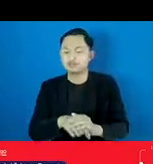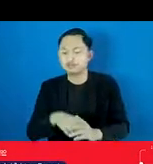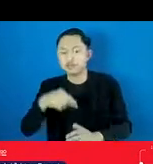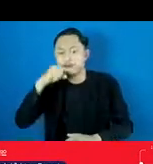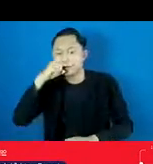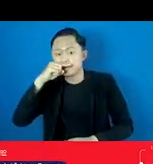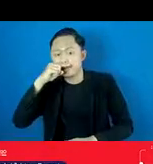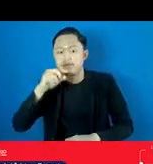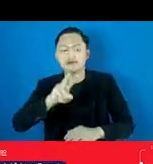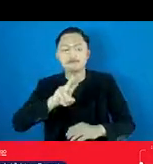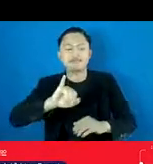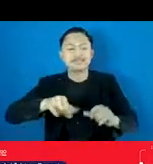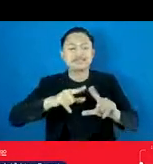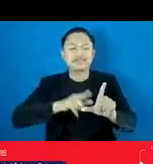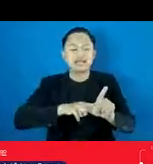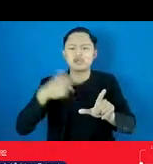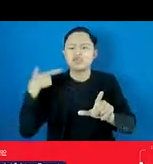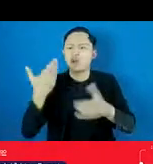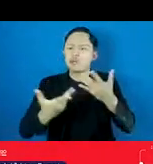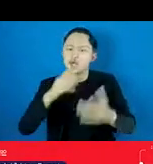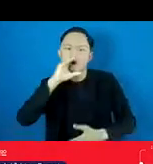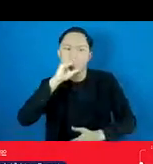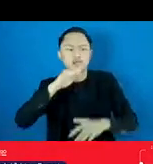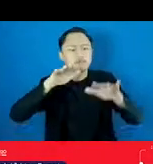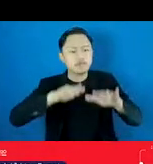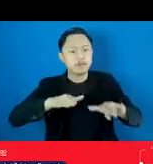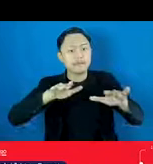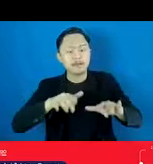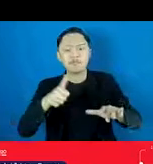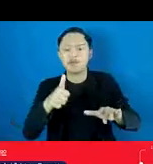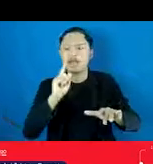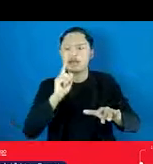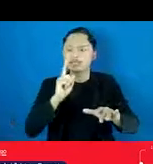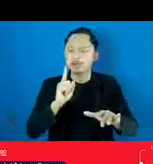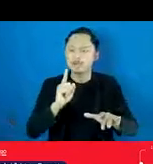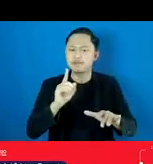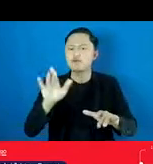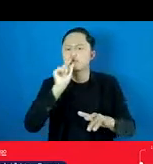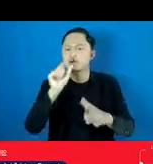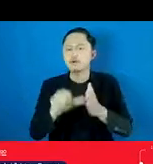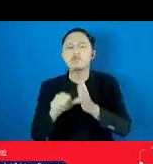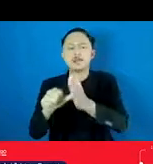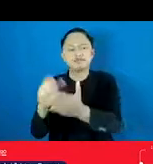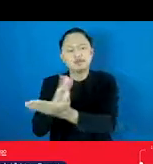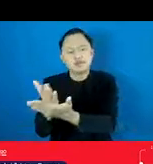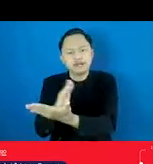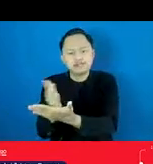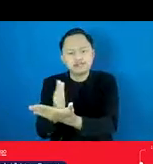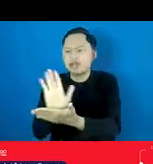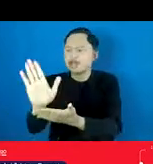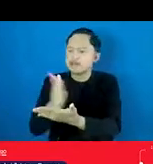please slow down your pace of speech to help the interpreters to